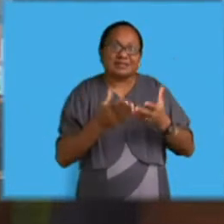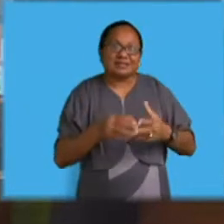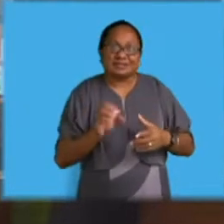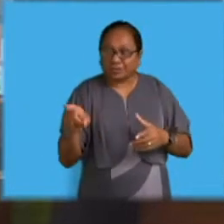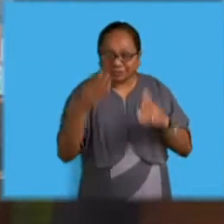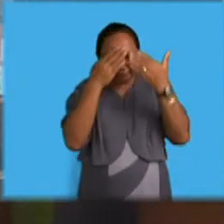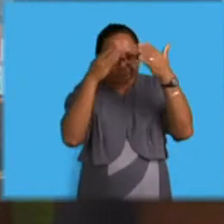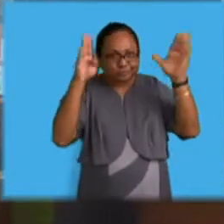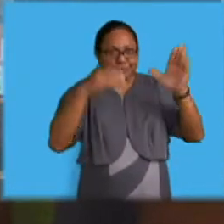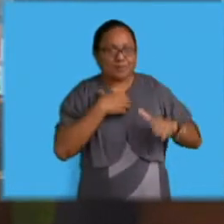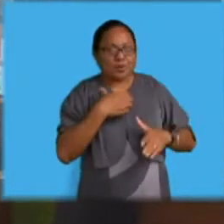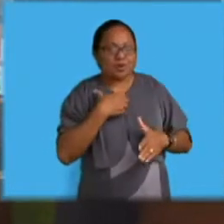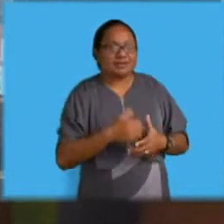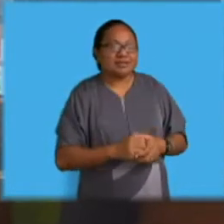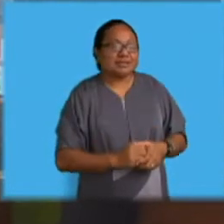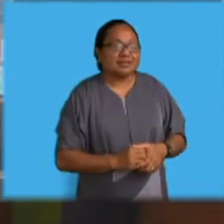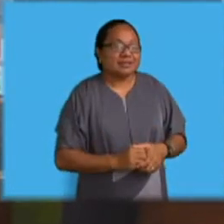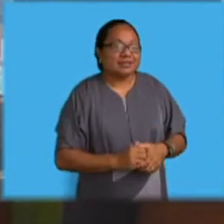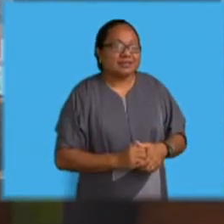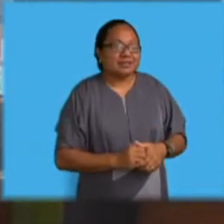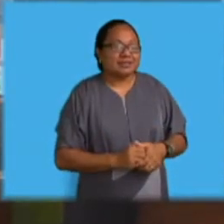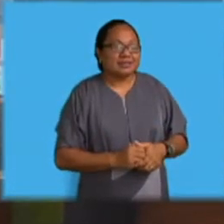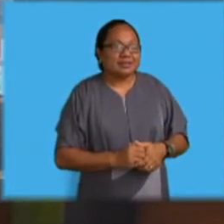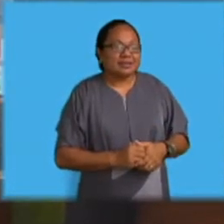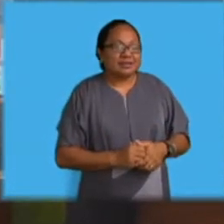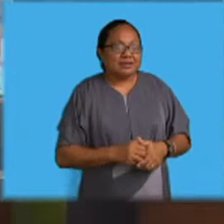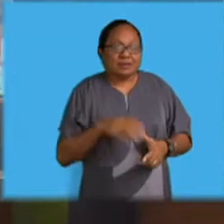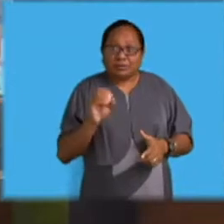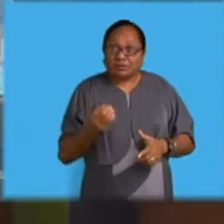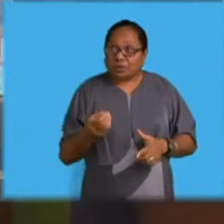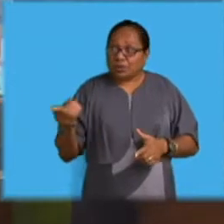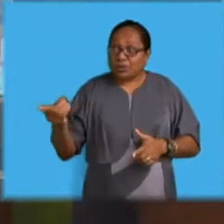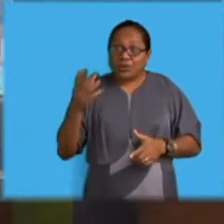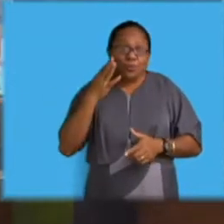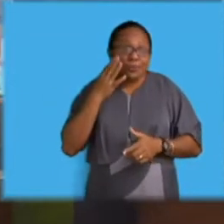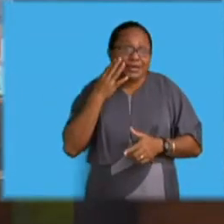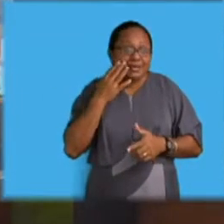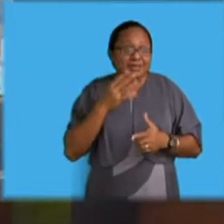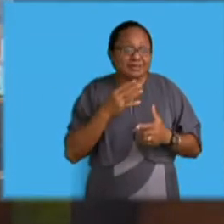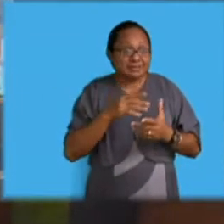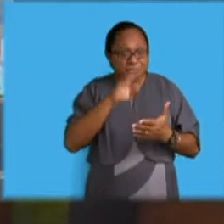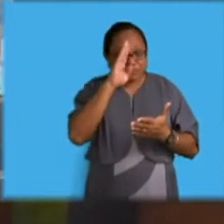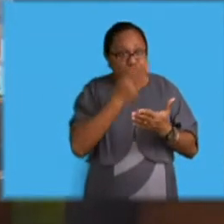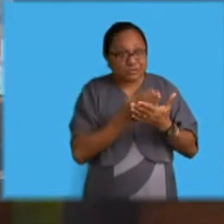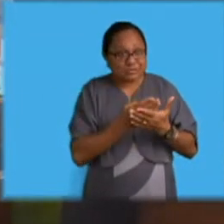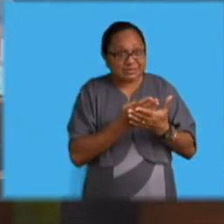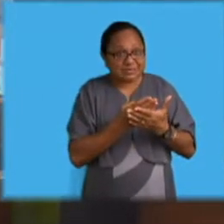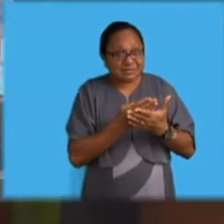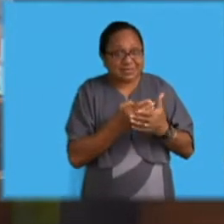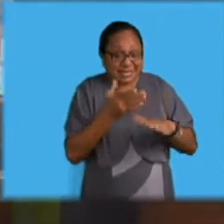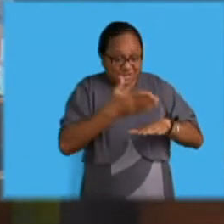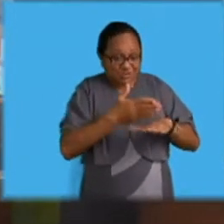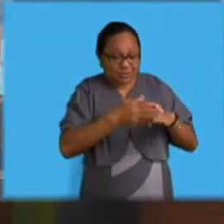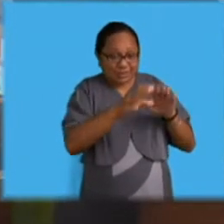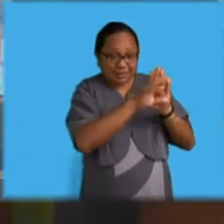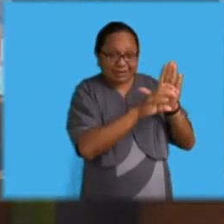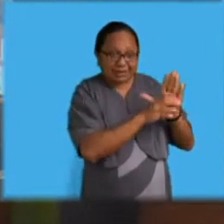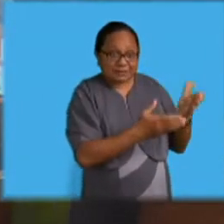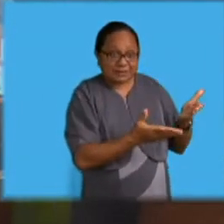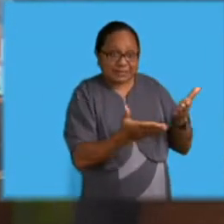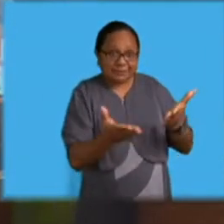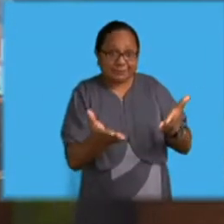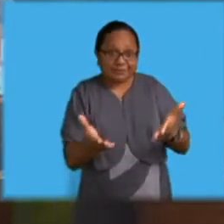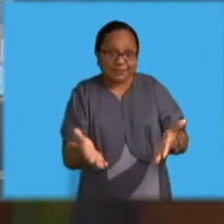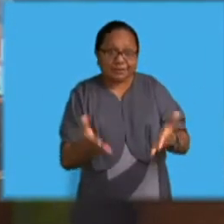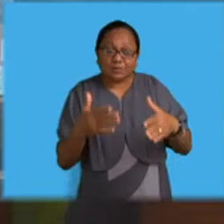Deputy Speaker, you won't believe the children that comes out with this curriculum, the revised curriculum, and these activities that we are offering